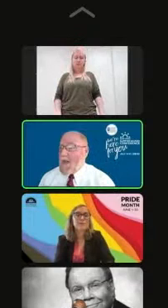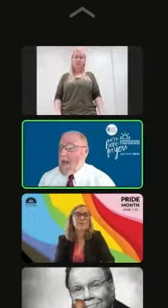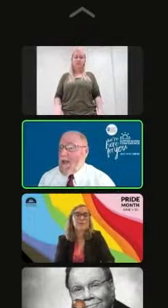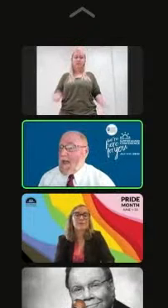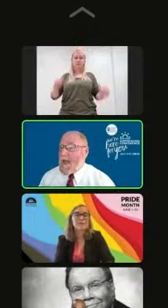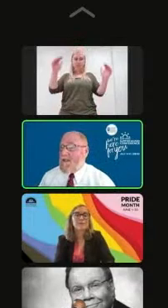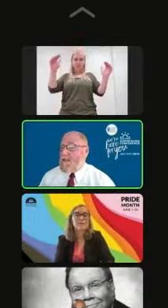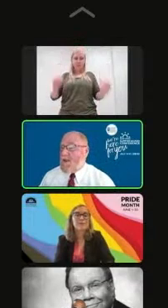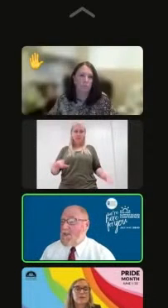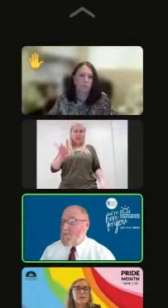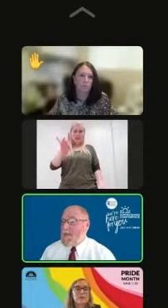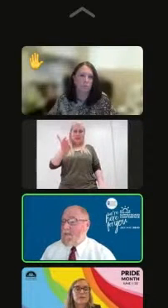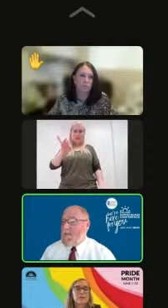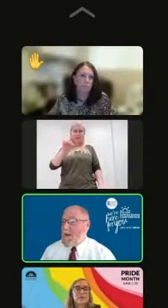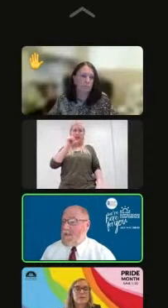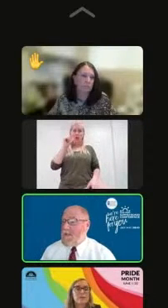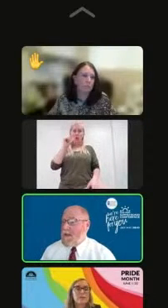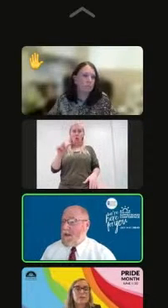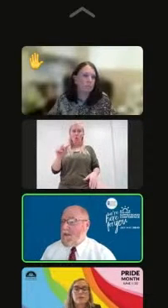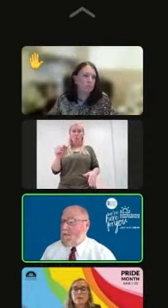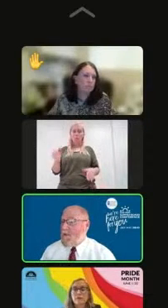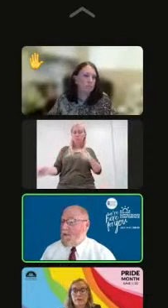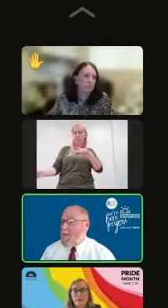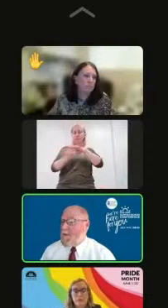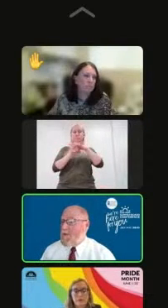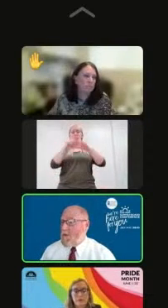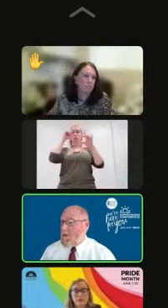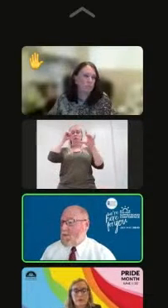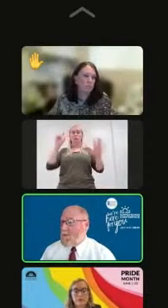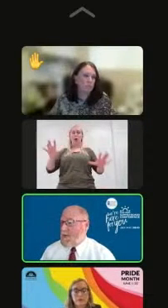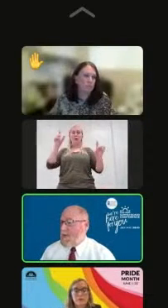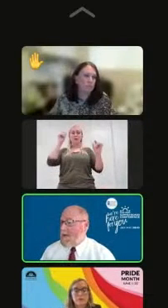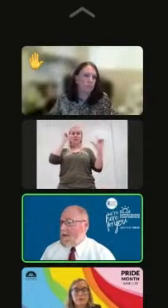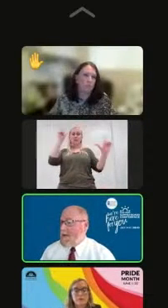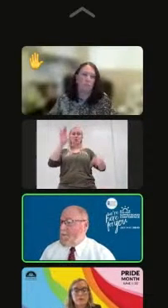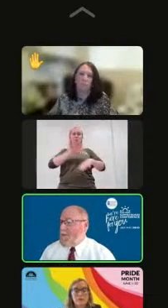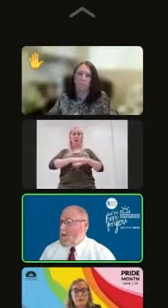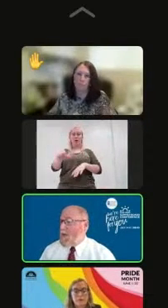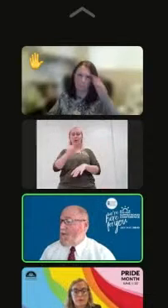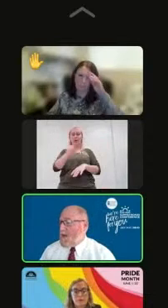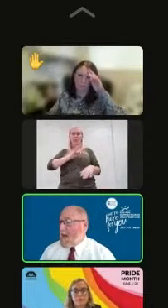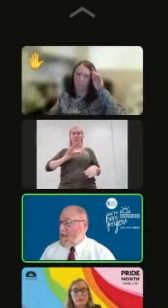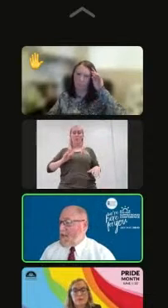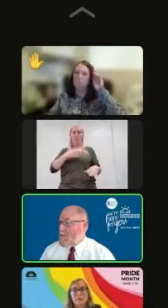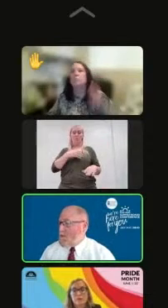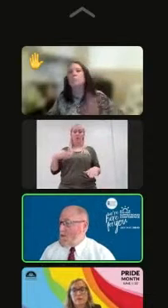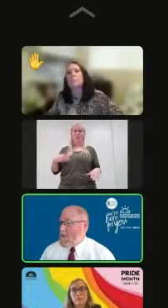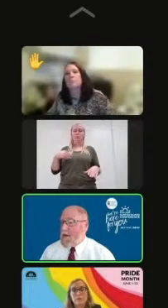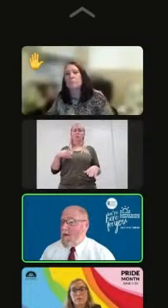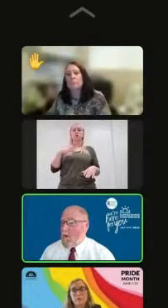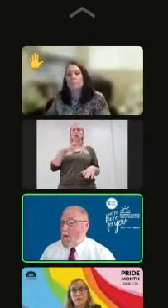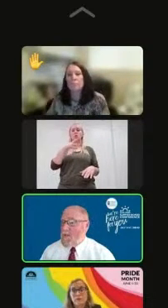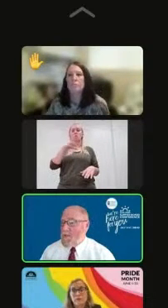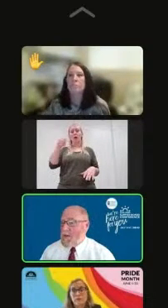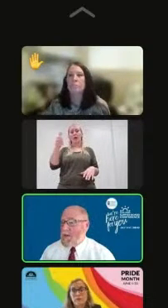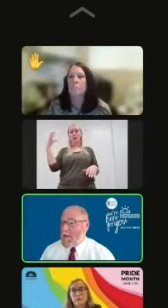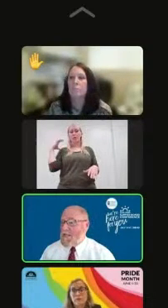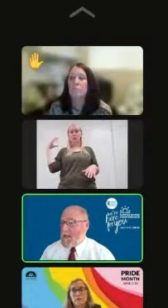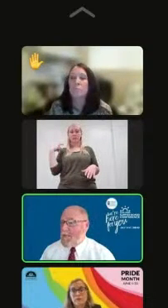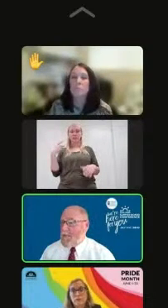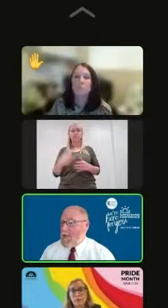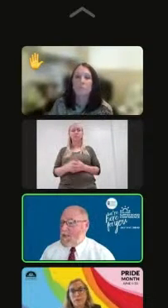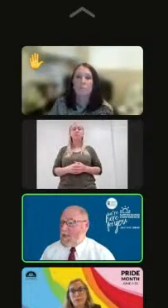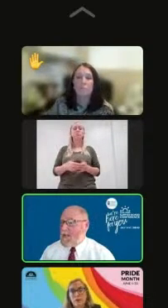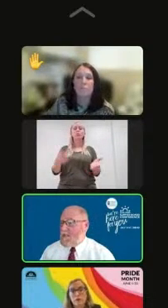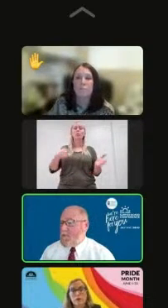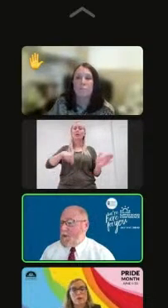Great. Okay. 8, don't spring surprises on other board members or the superintendent. We agree to ask the board chair or the superintendent to place an